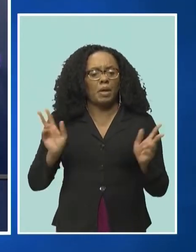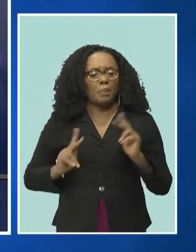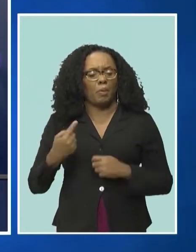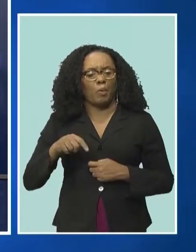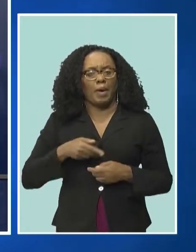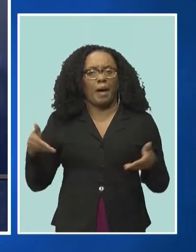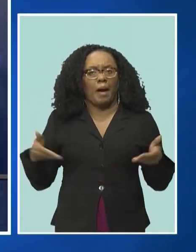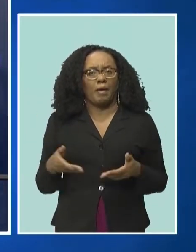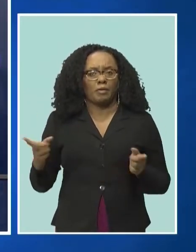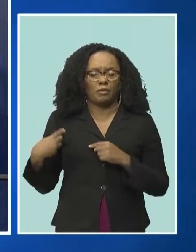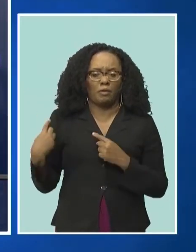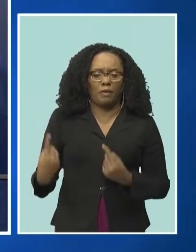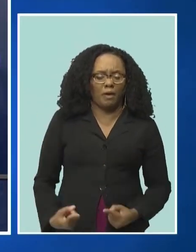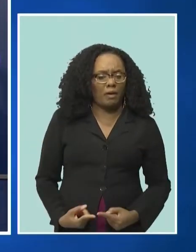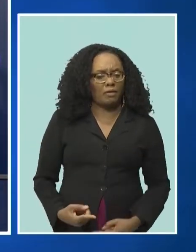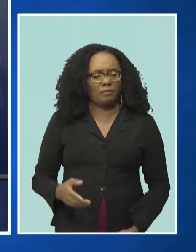their